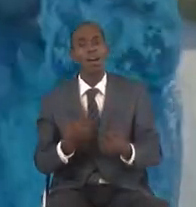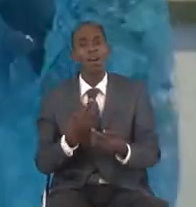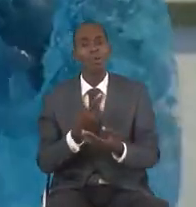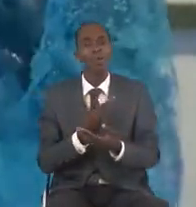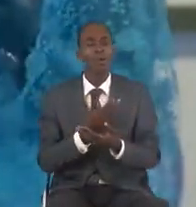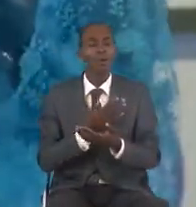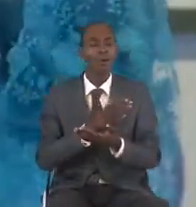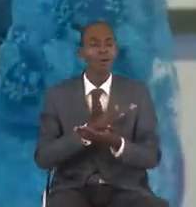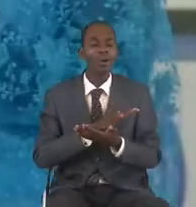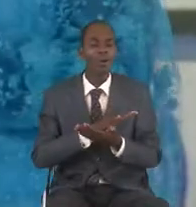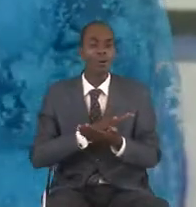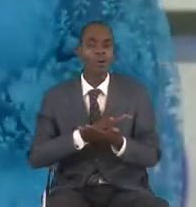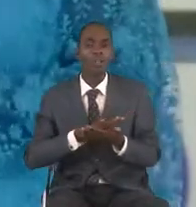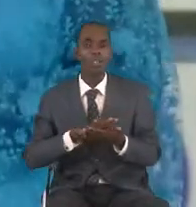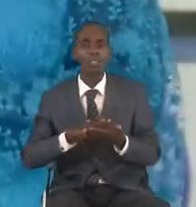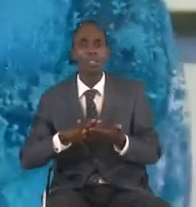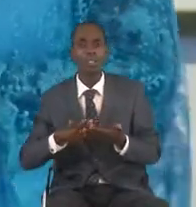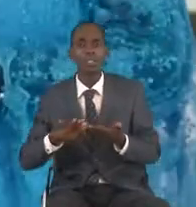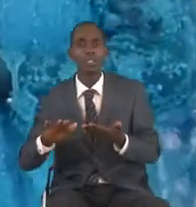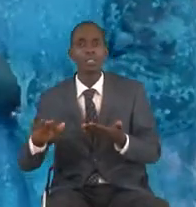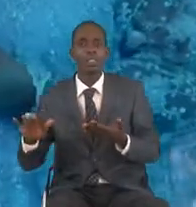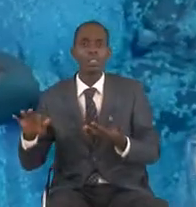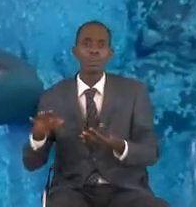Come, Holy